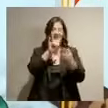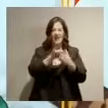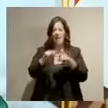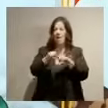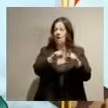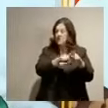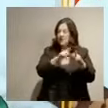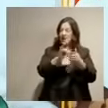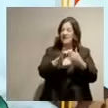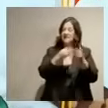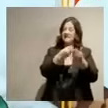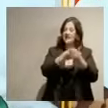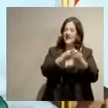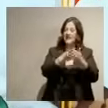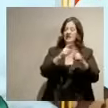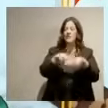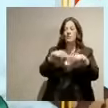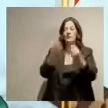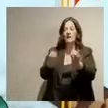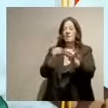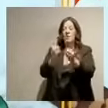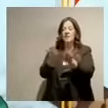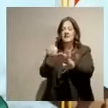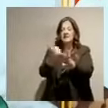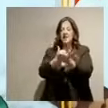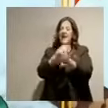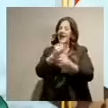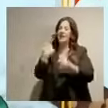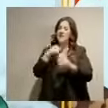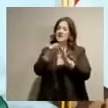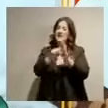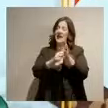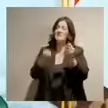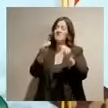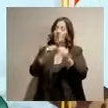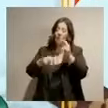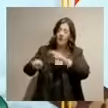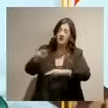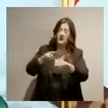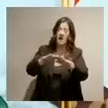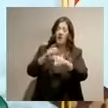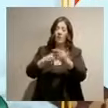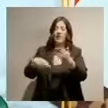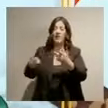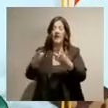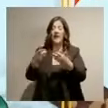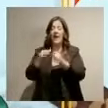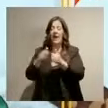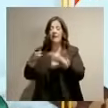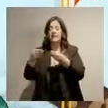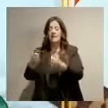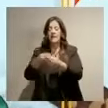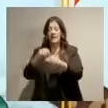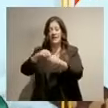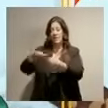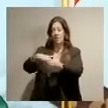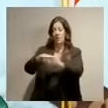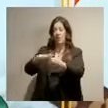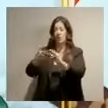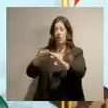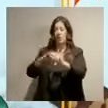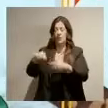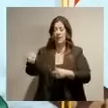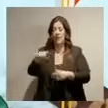funding to provide more transparency and state oversight of the local spend, again, is a third, I think,